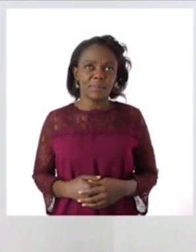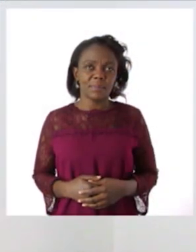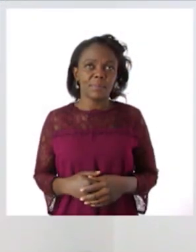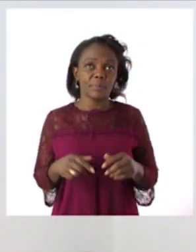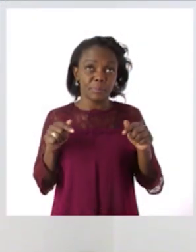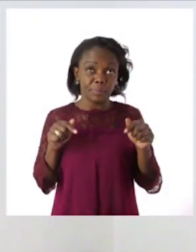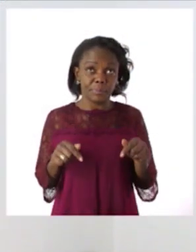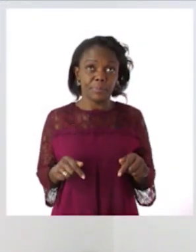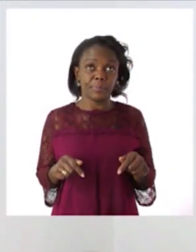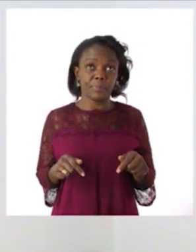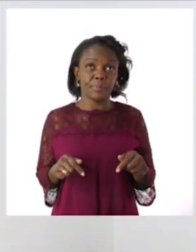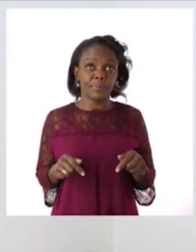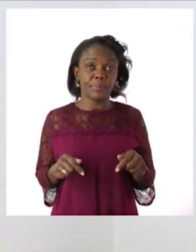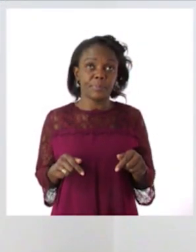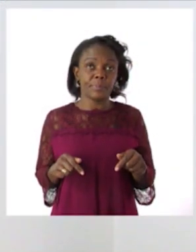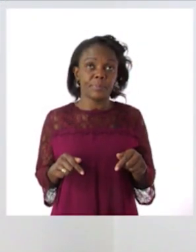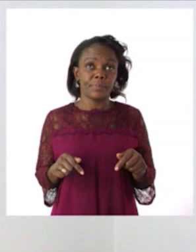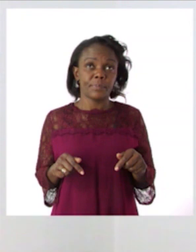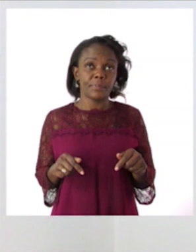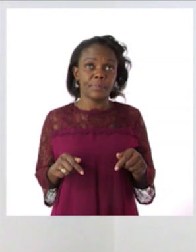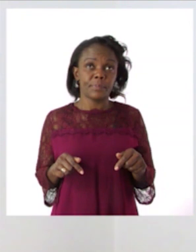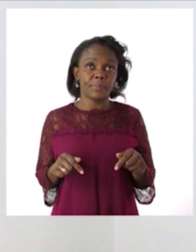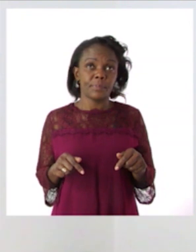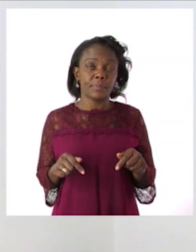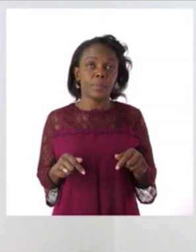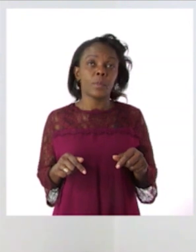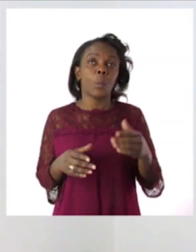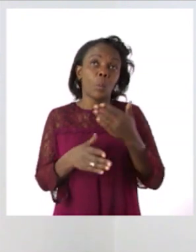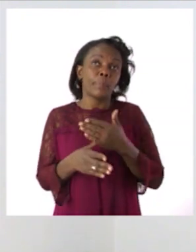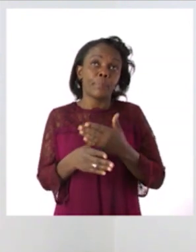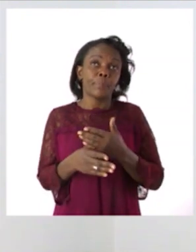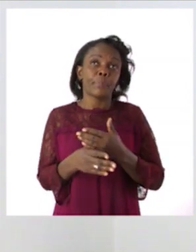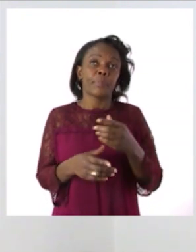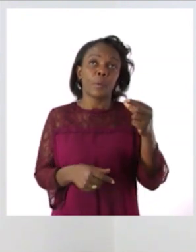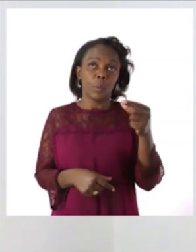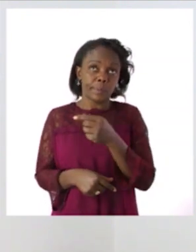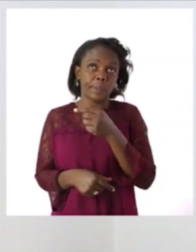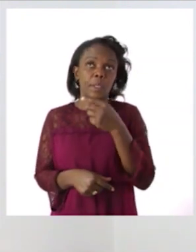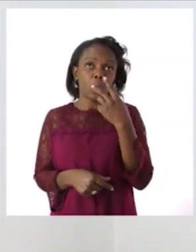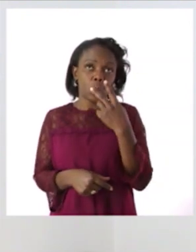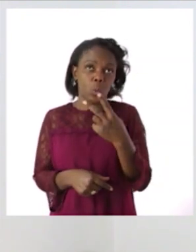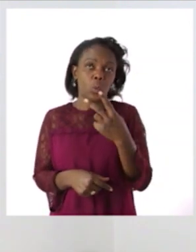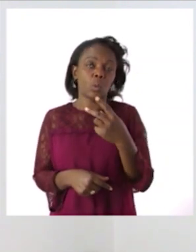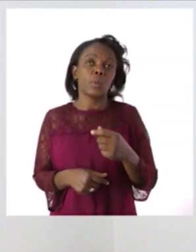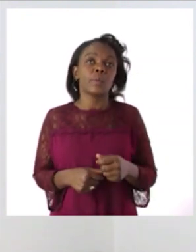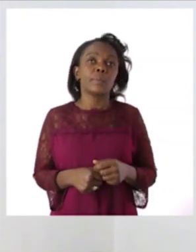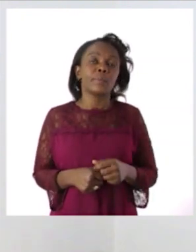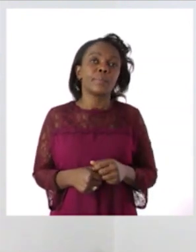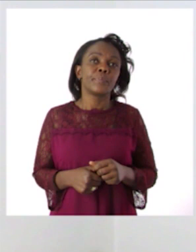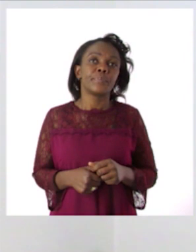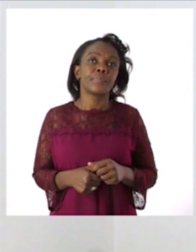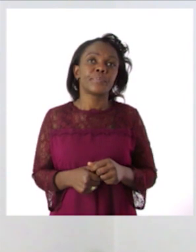Now, we are going to look at the work of the grade 2s. I hope they will enjoy this because, hey,